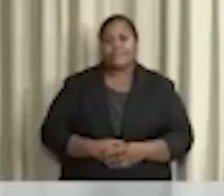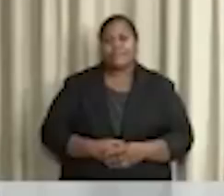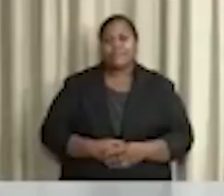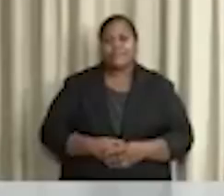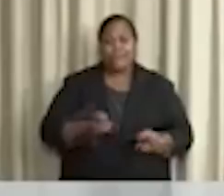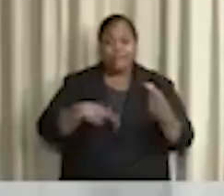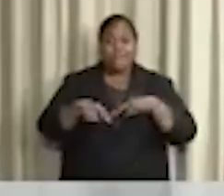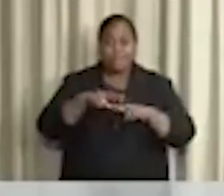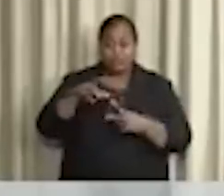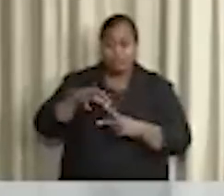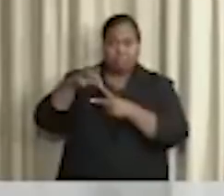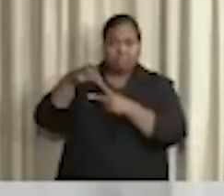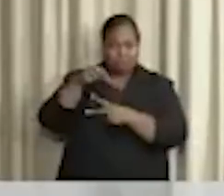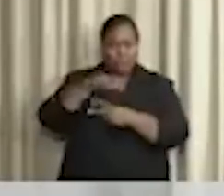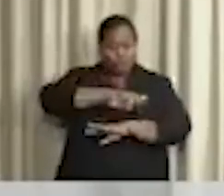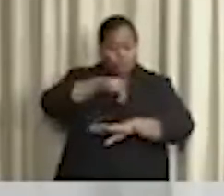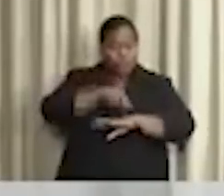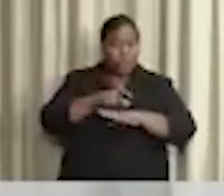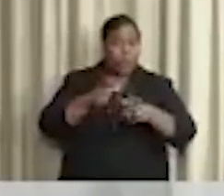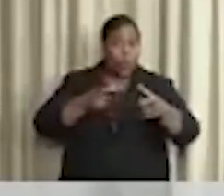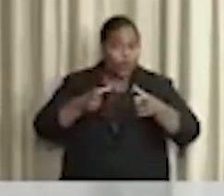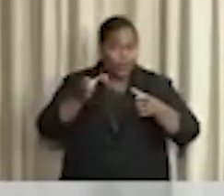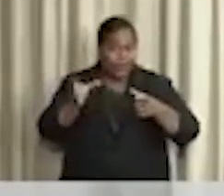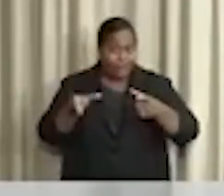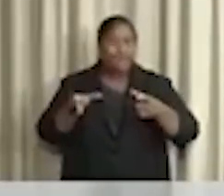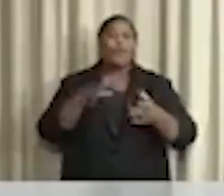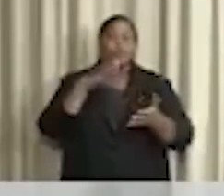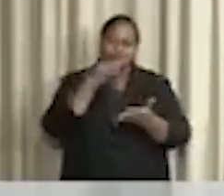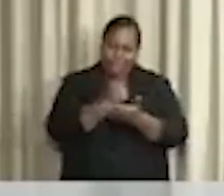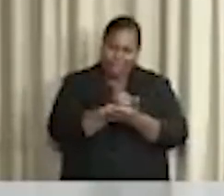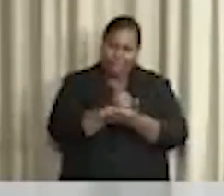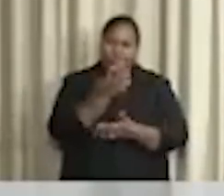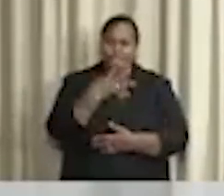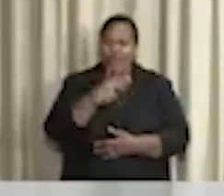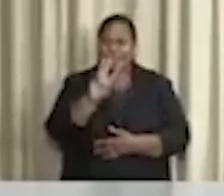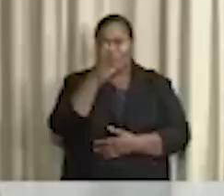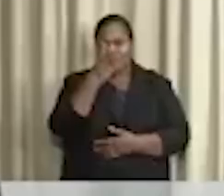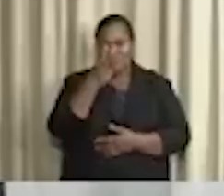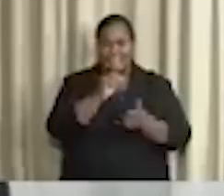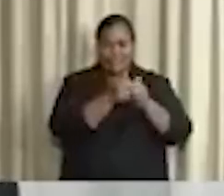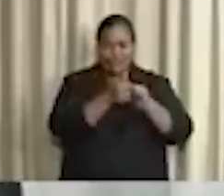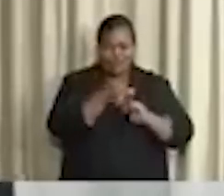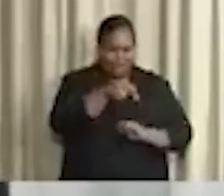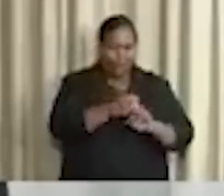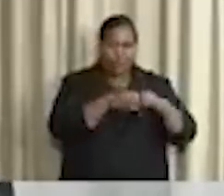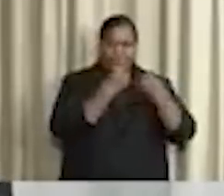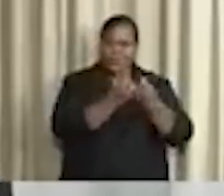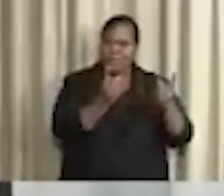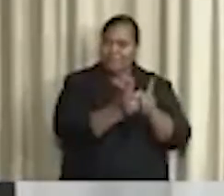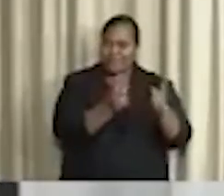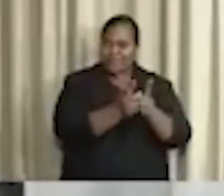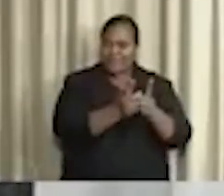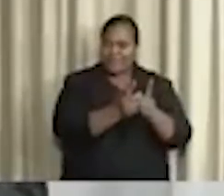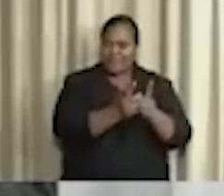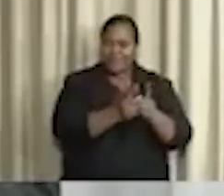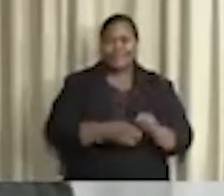Fiji's appointment as regional coordinator was confirmed at the 43rd session of Codex Alimentarians